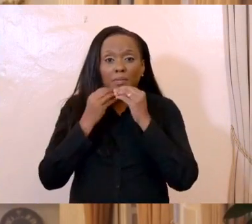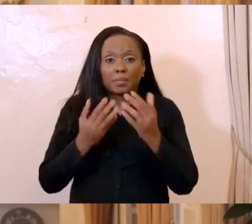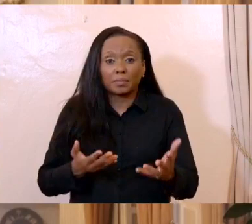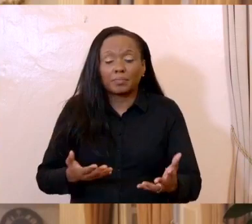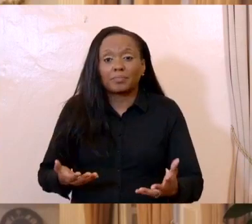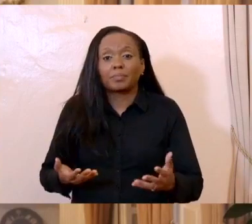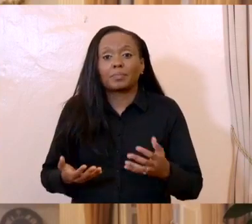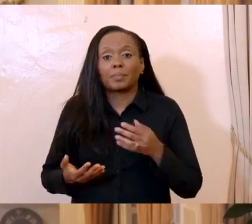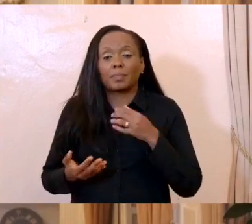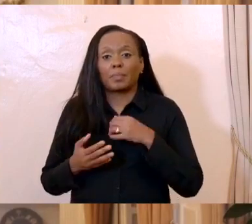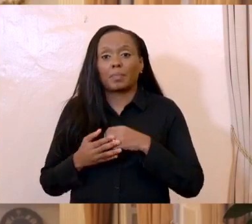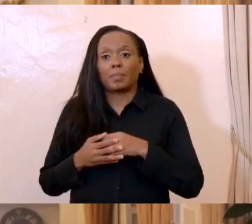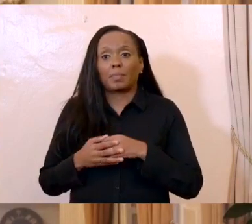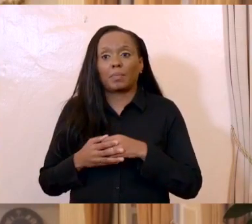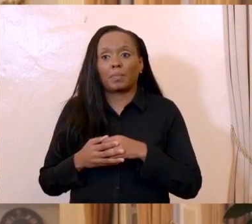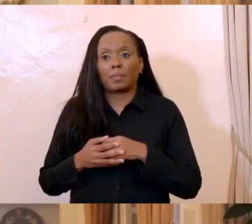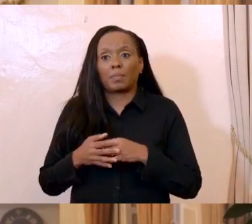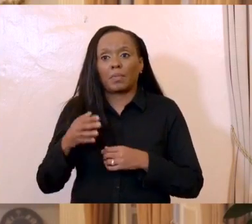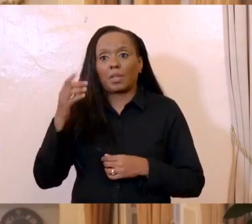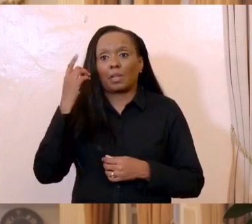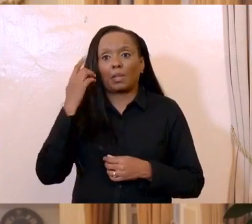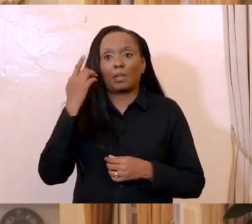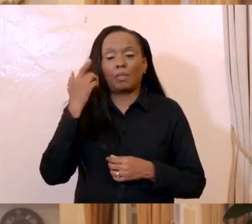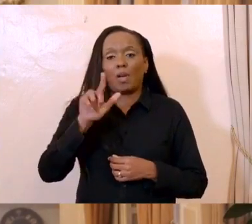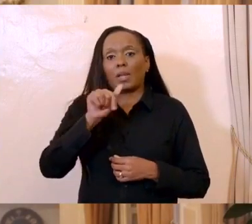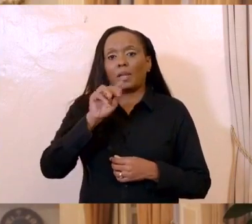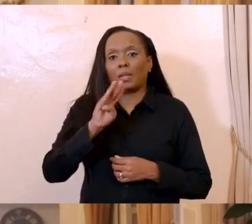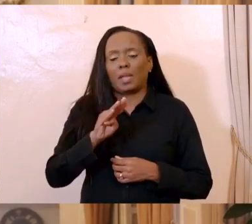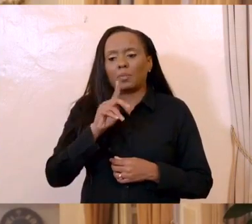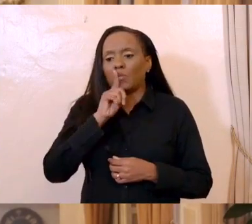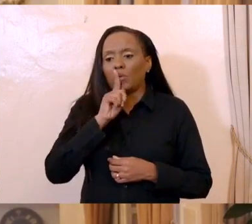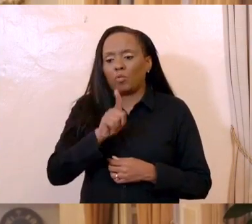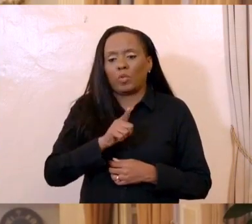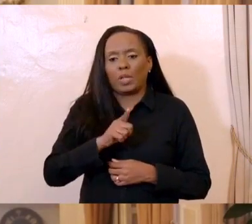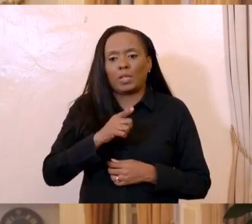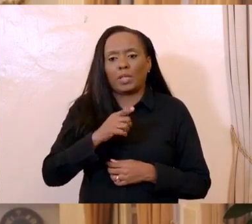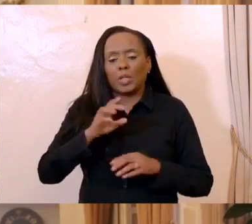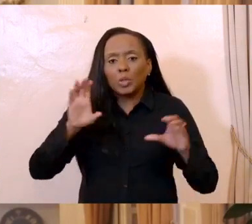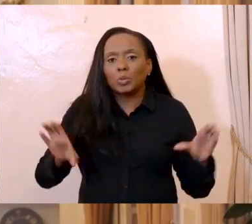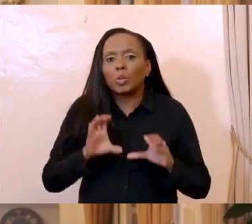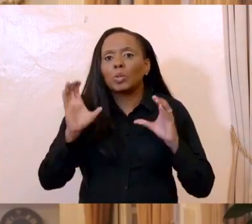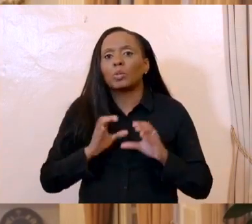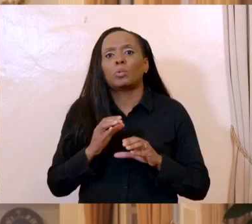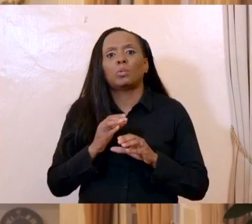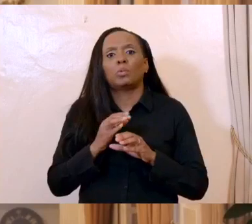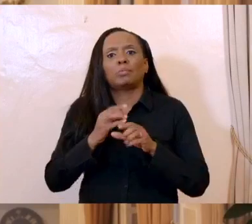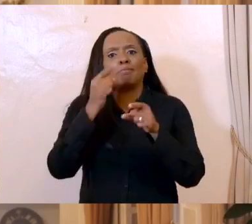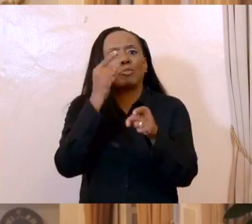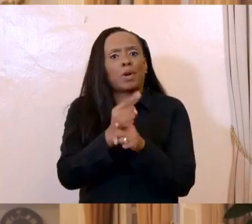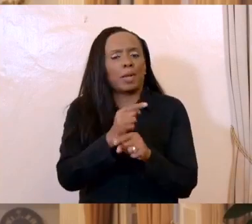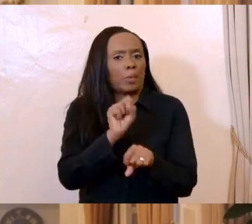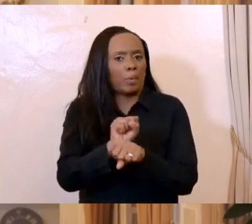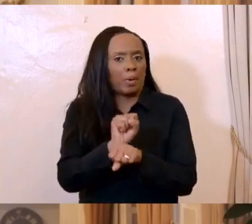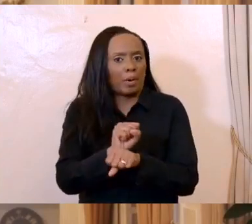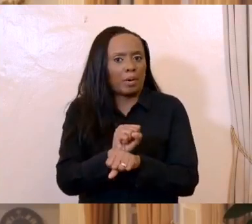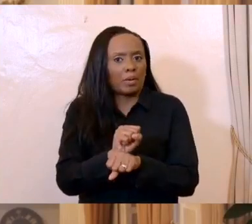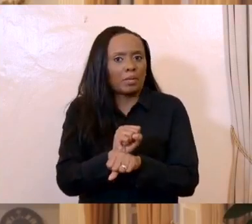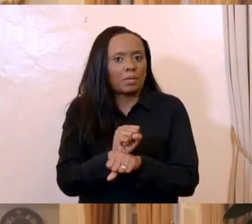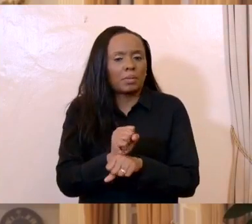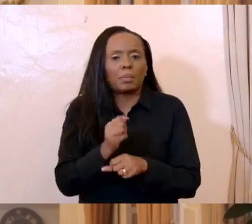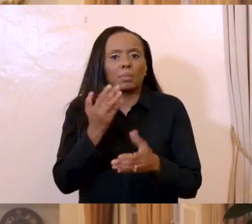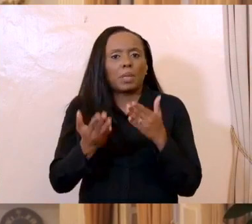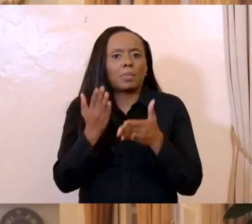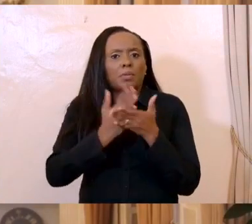would allow the persons in the lab to be able to do what is required. And I believe that some of